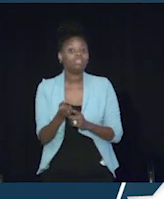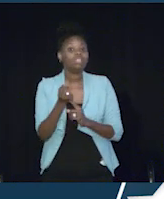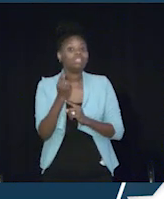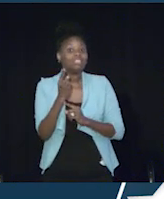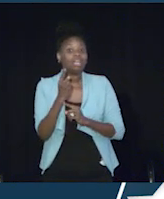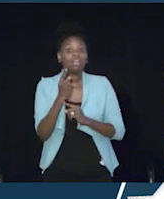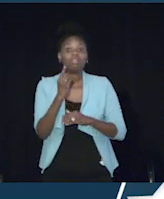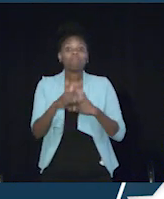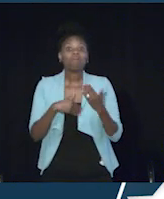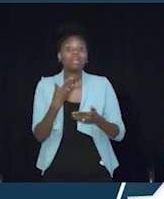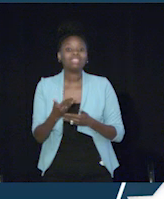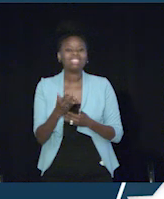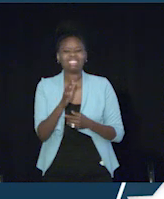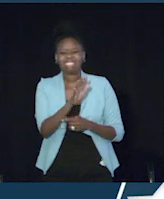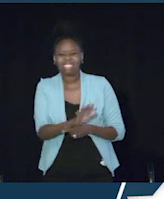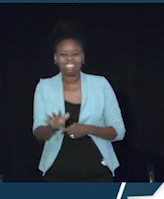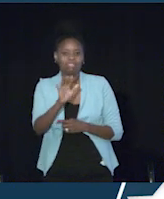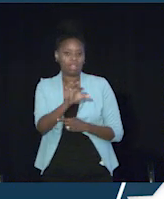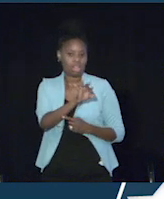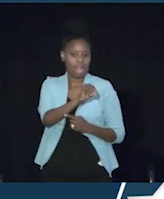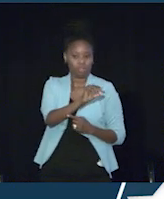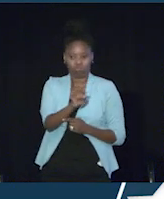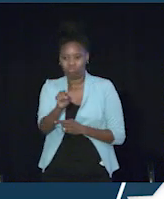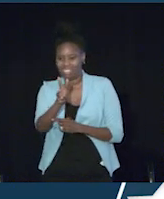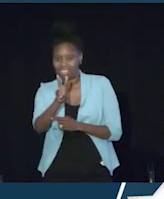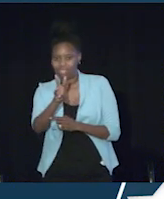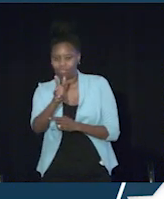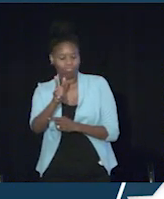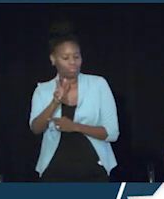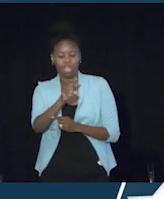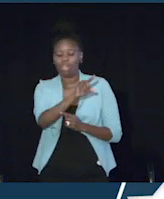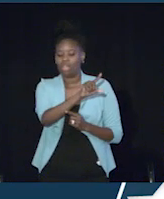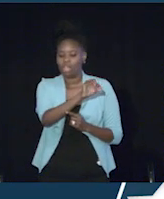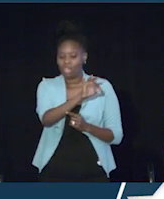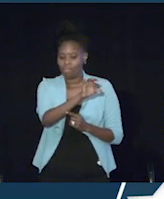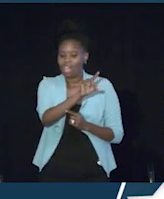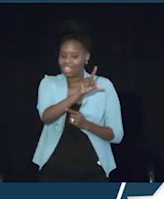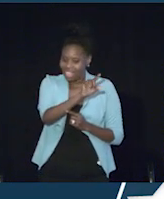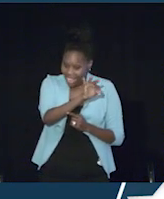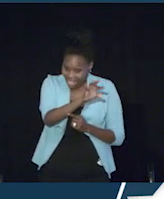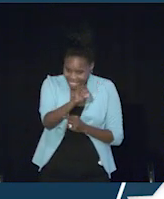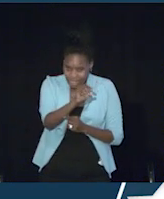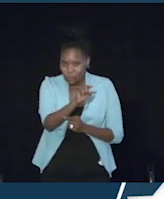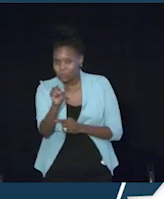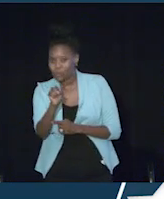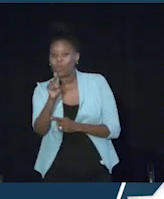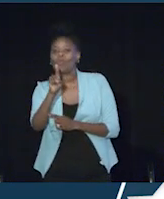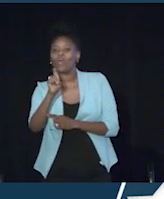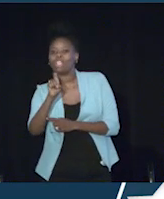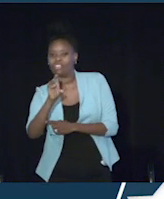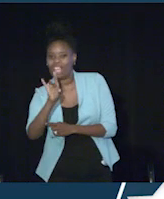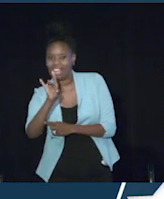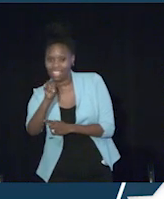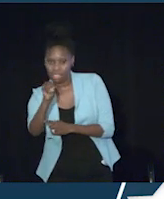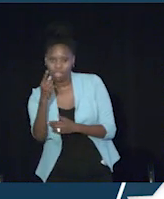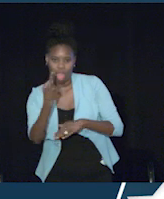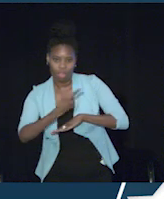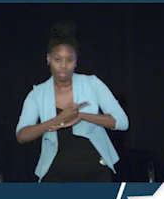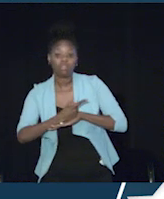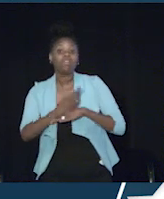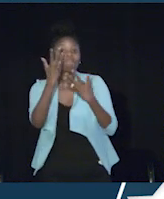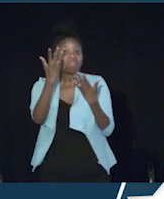to 180 days after job placement, and at this point, you and your counselor will agree upon closing this case out